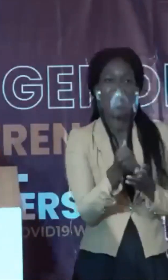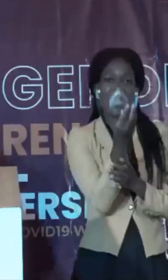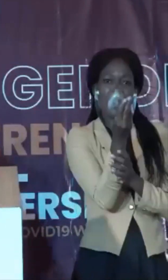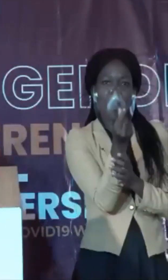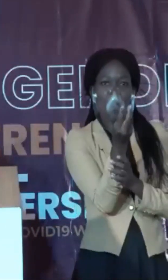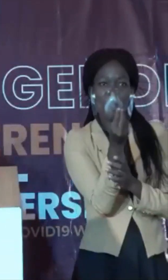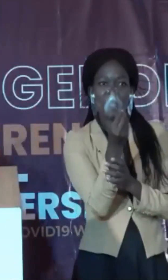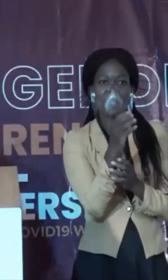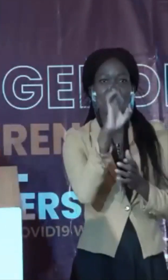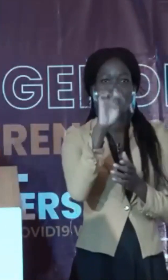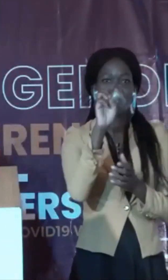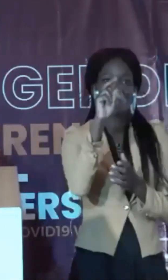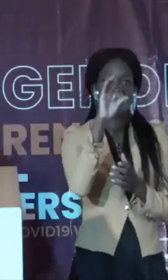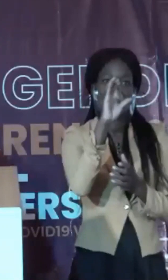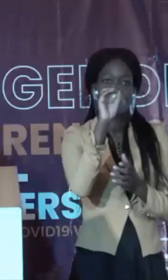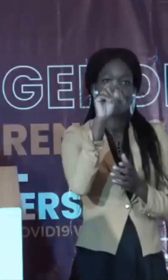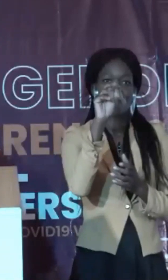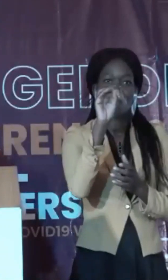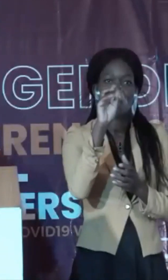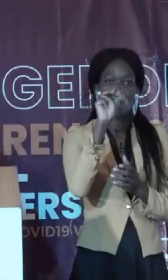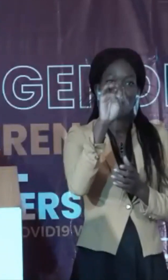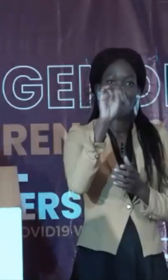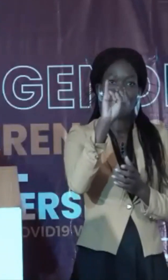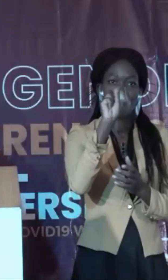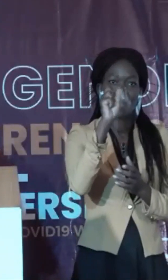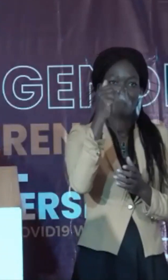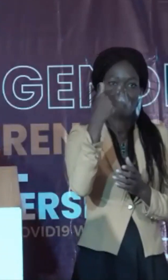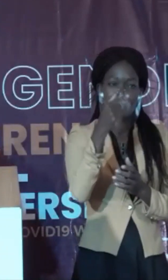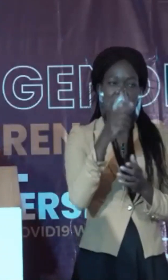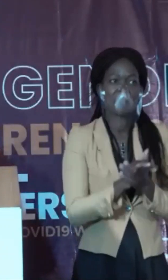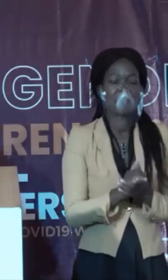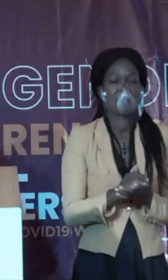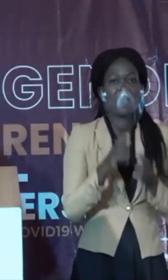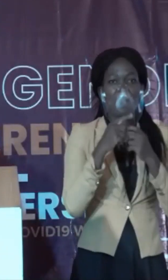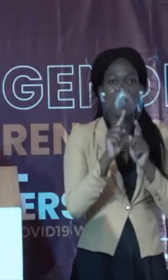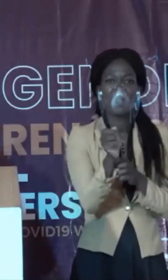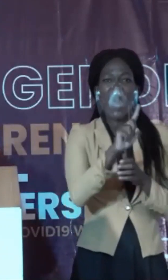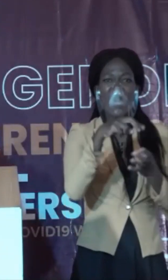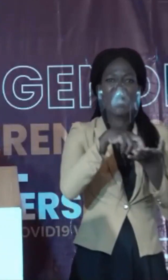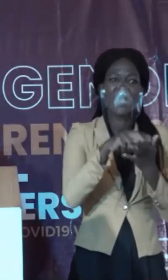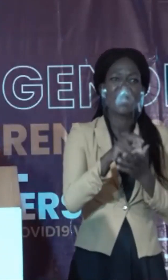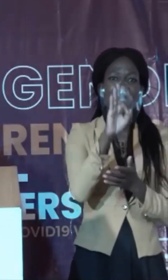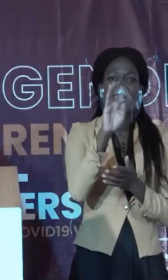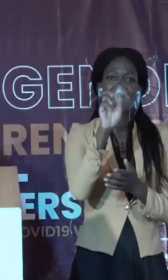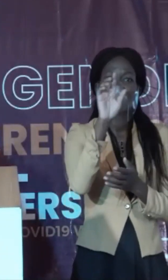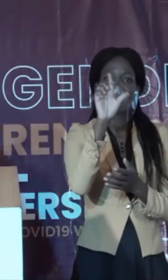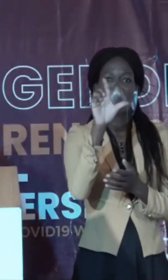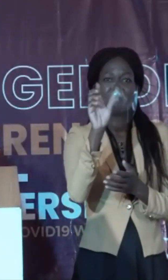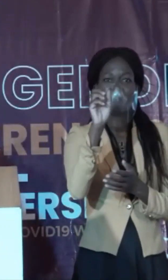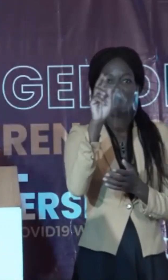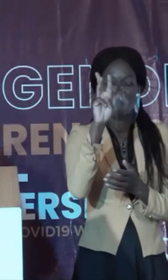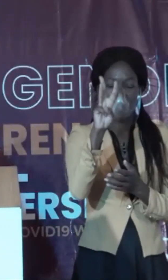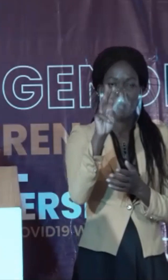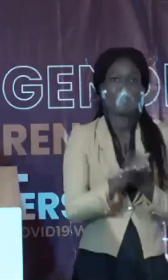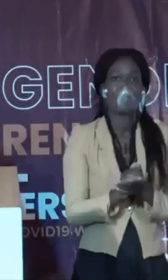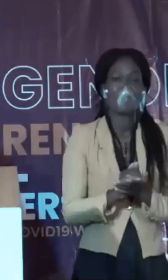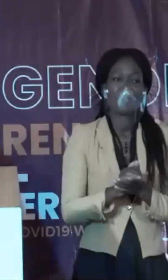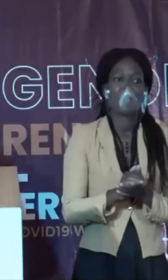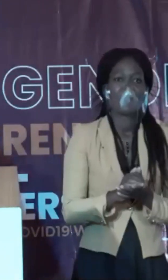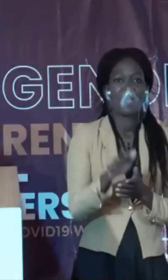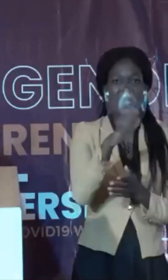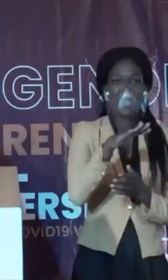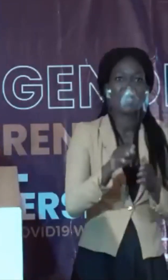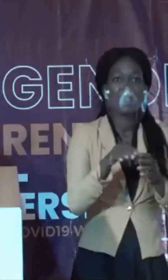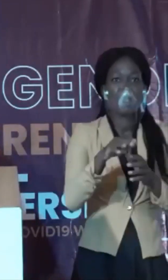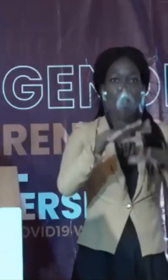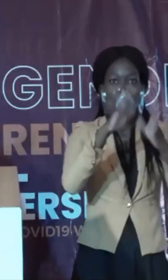She's a non-resident fellow at the Center for Global Development. Honorable Kenewendo is also a member of